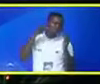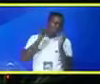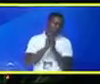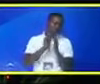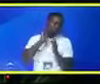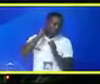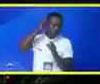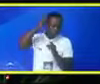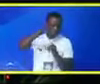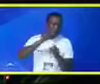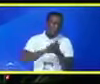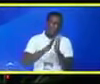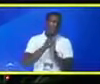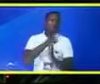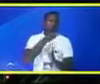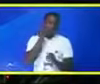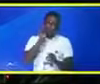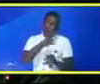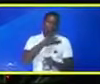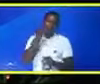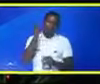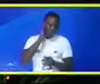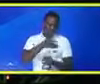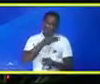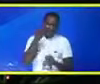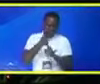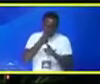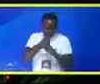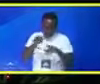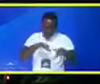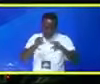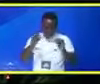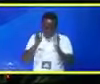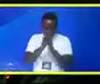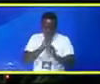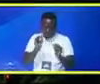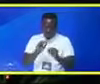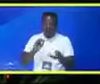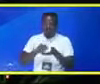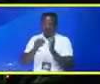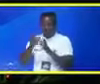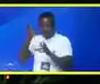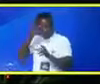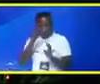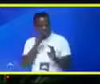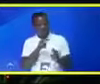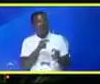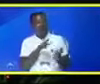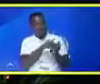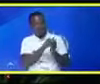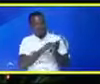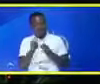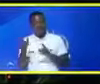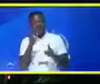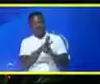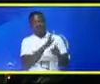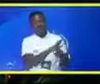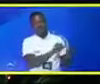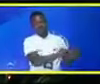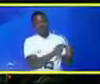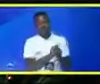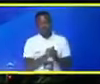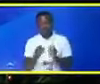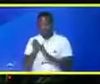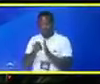empowered to proceed further. Let's continue very quickly. The Bible now says that when they caught